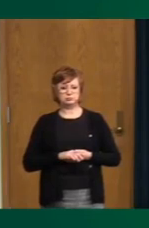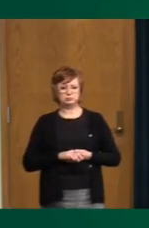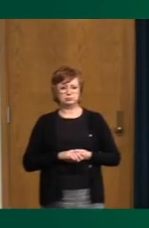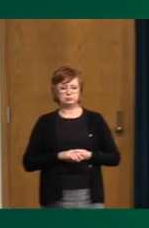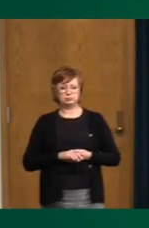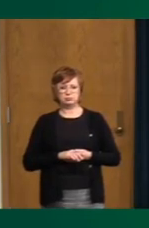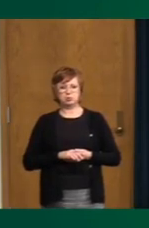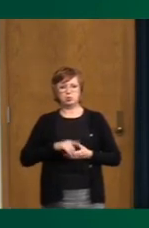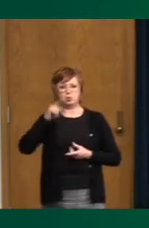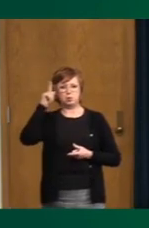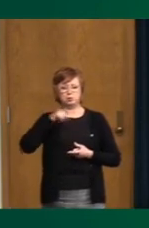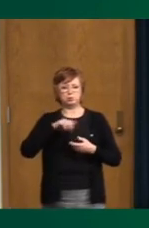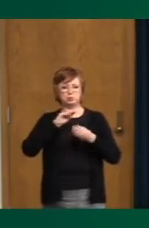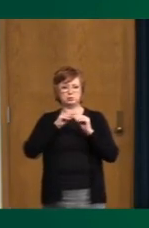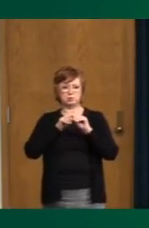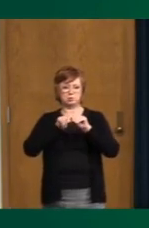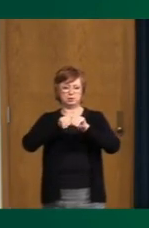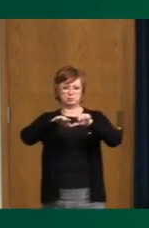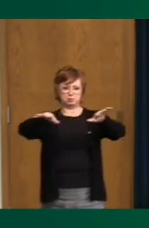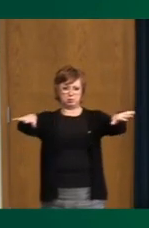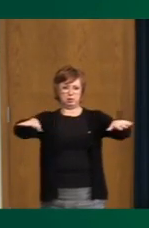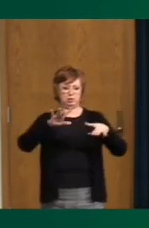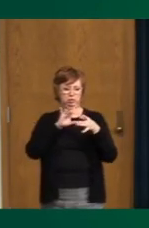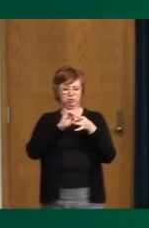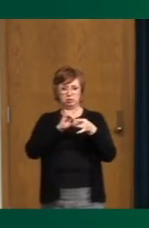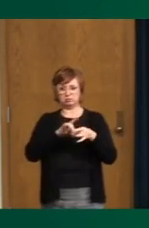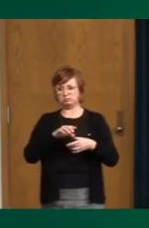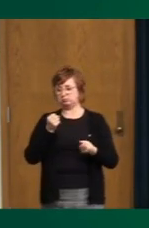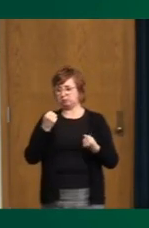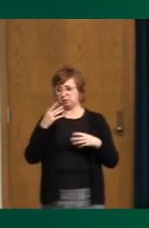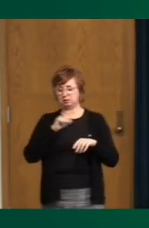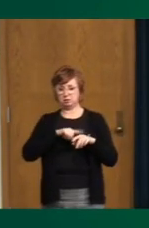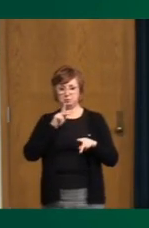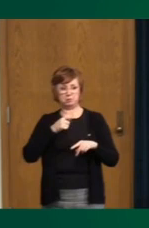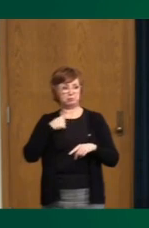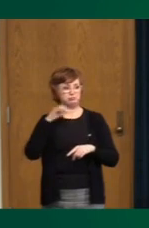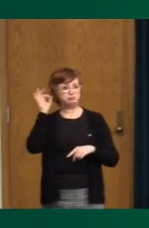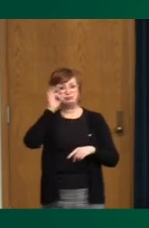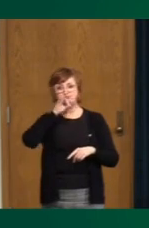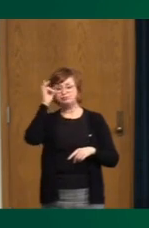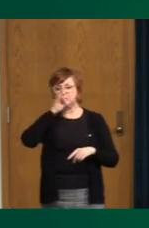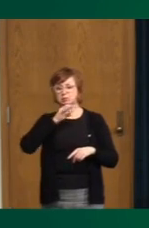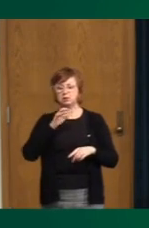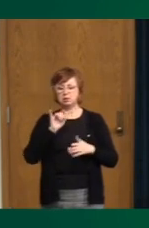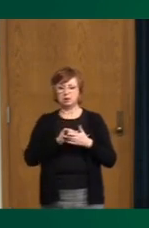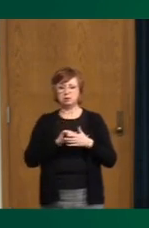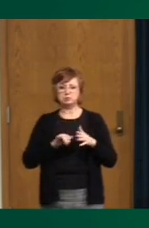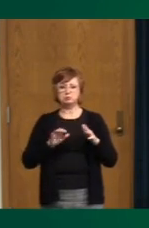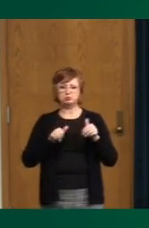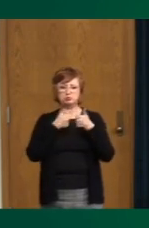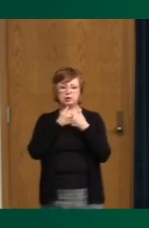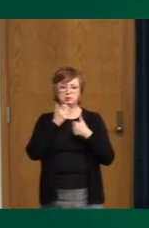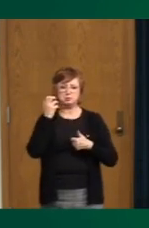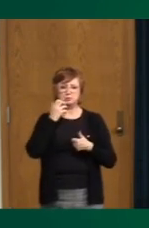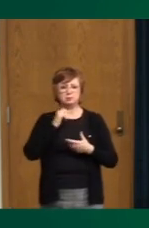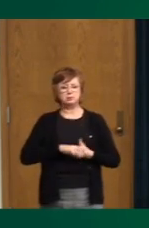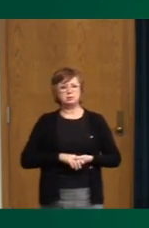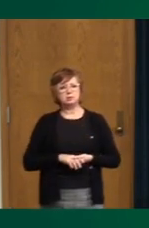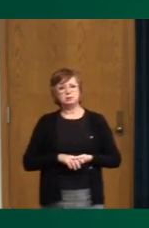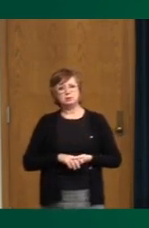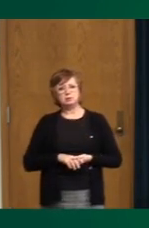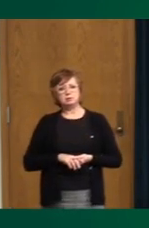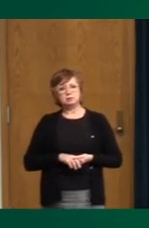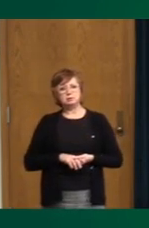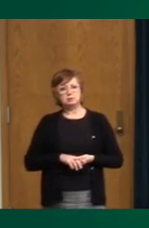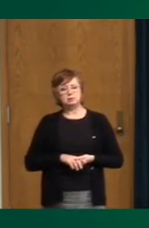minimize transmission in settings where people may not even know that they've been exposed, because I think that is going to be the challenge. If you would notice, the number